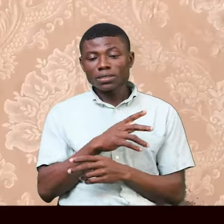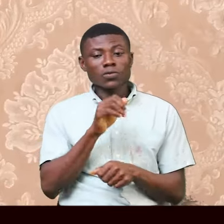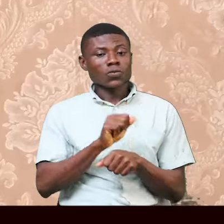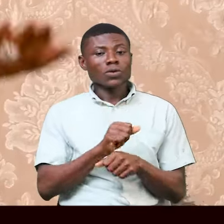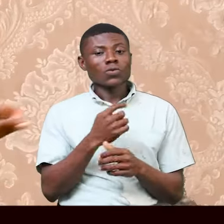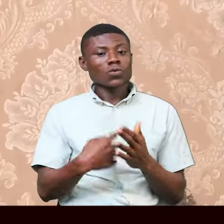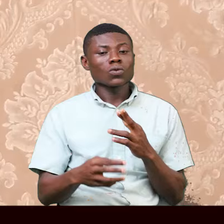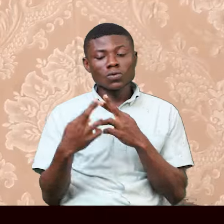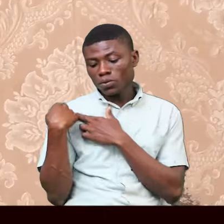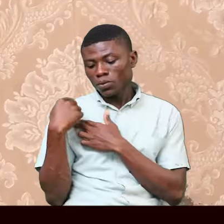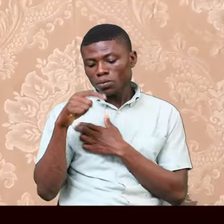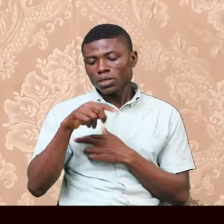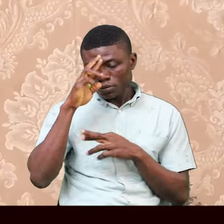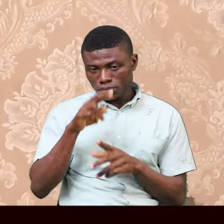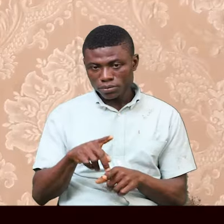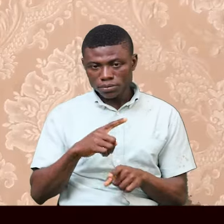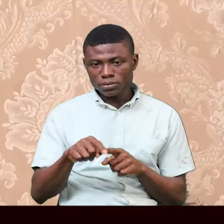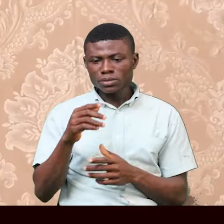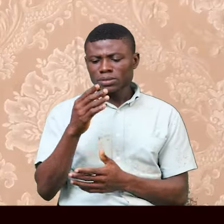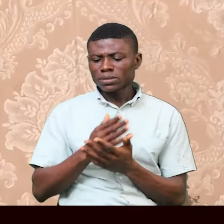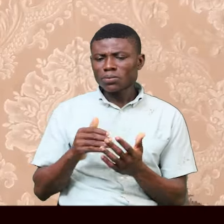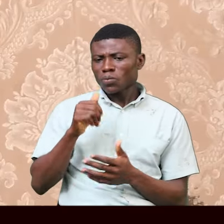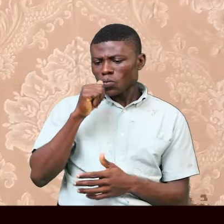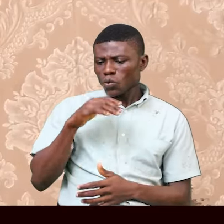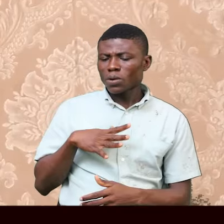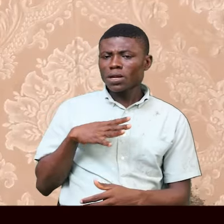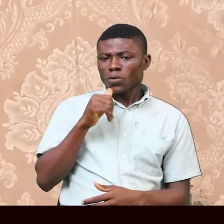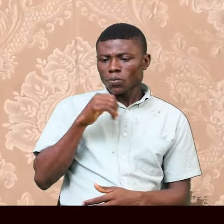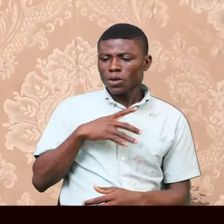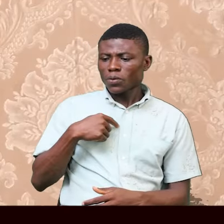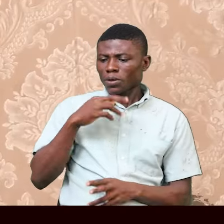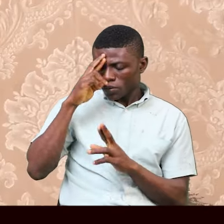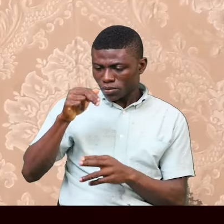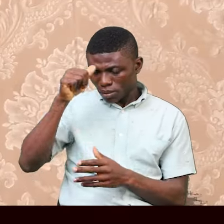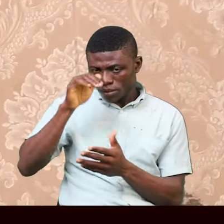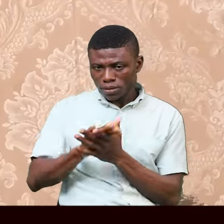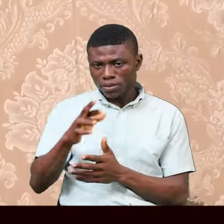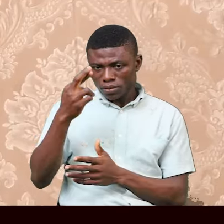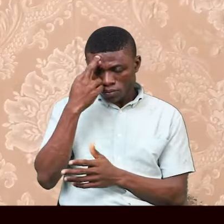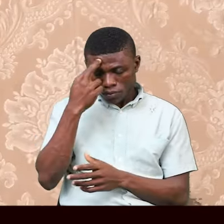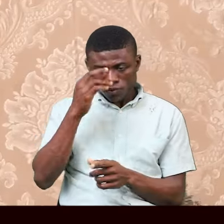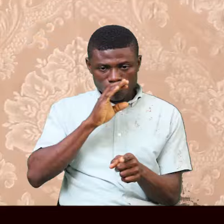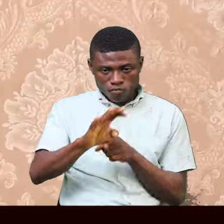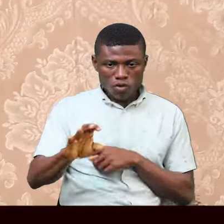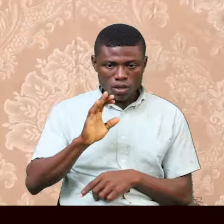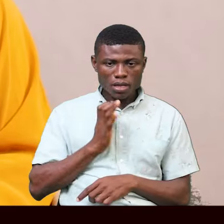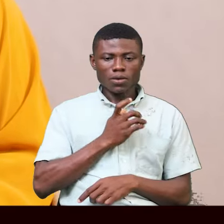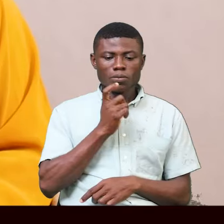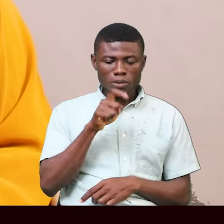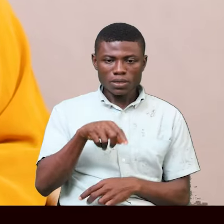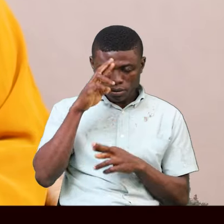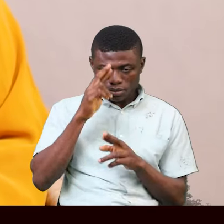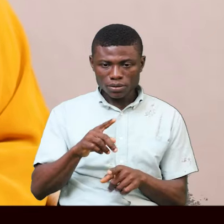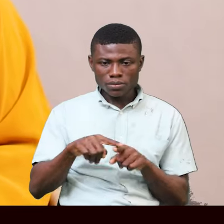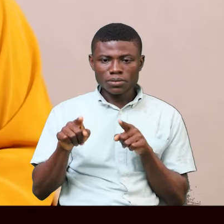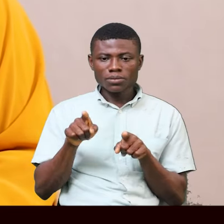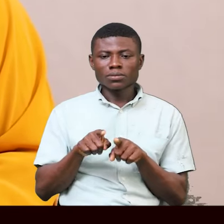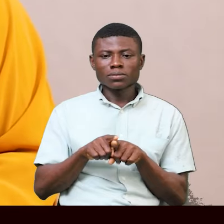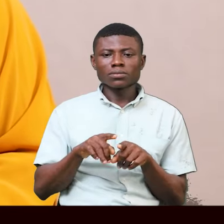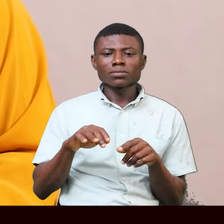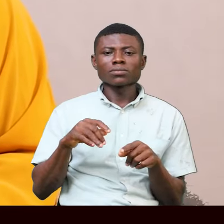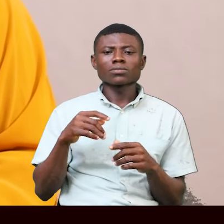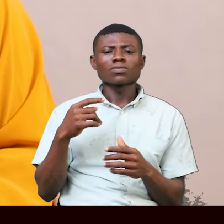submit a man's place a year din ma ma say your best up and that is why Iradi saying say submit mama wo de na year